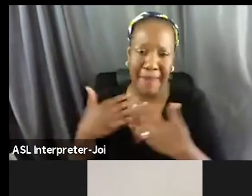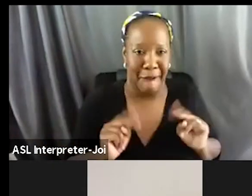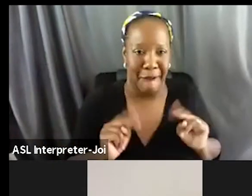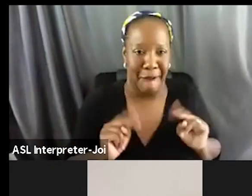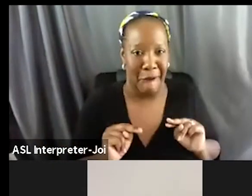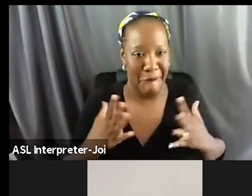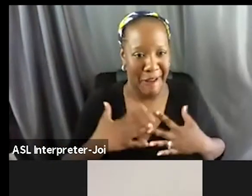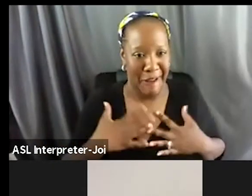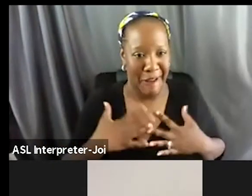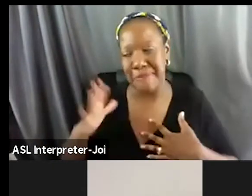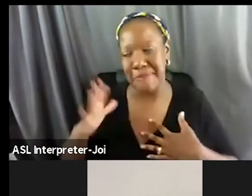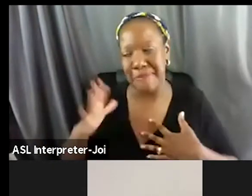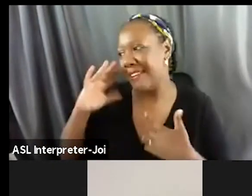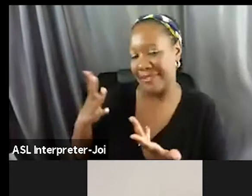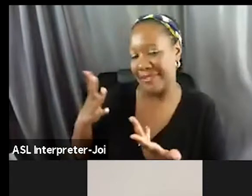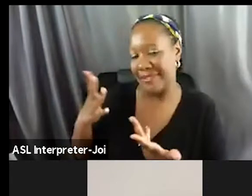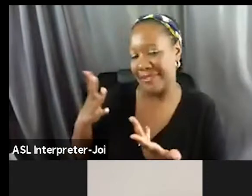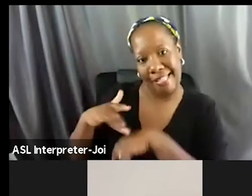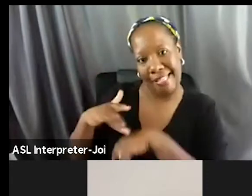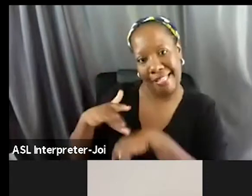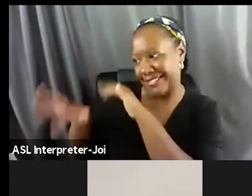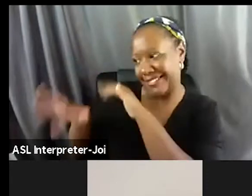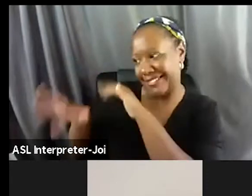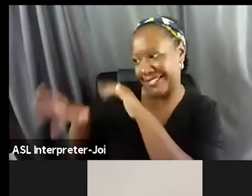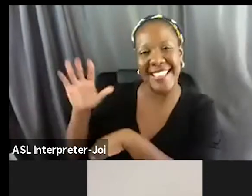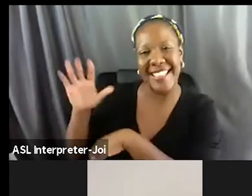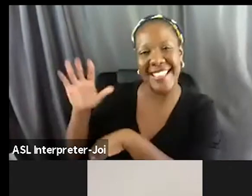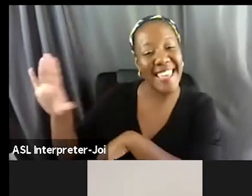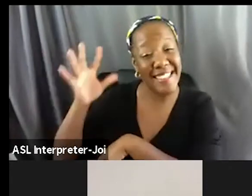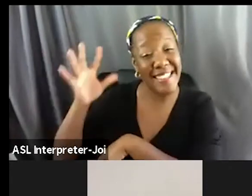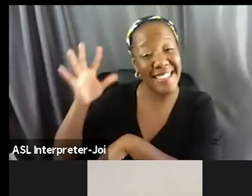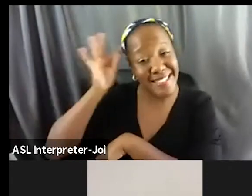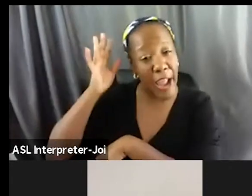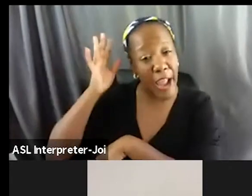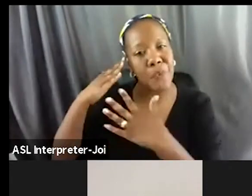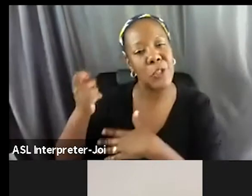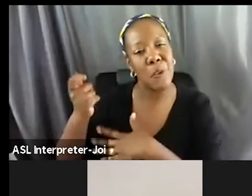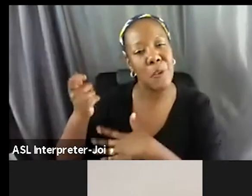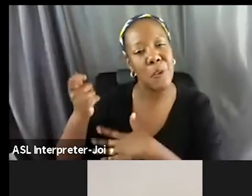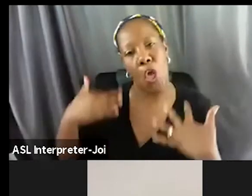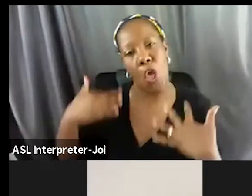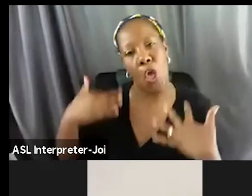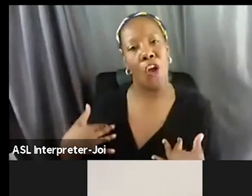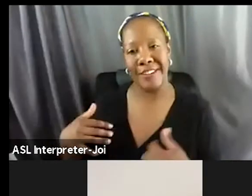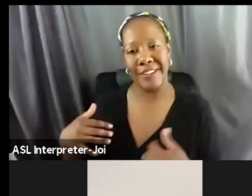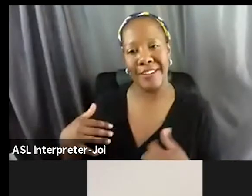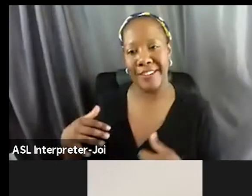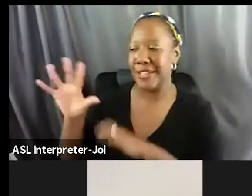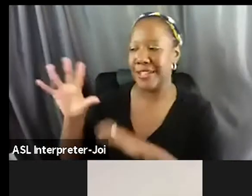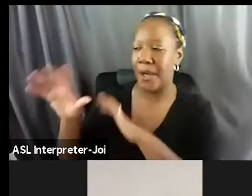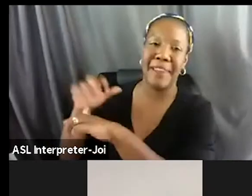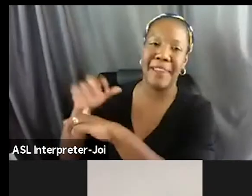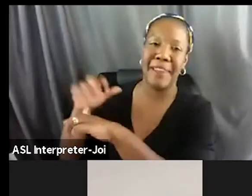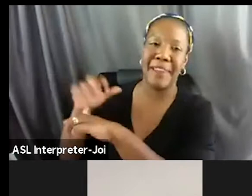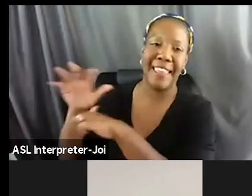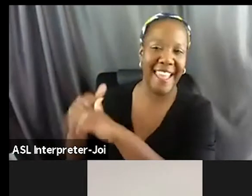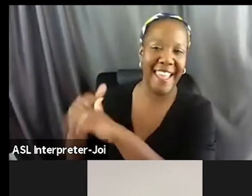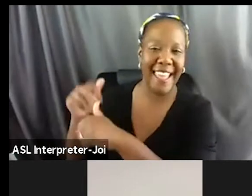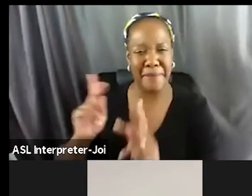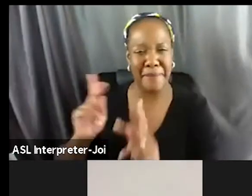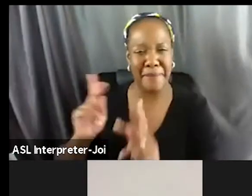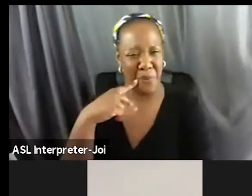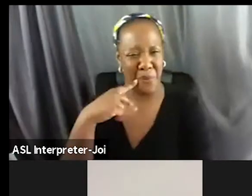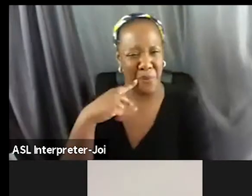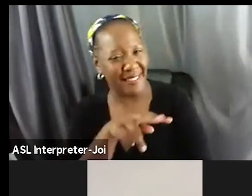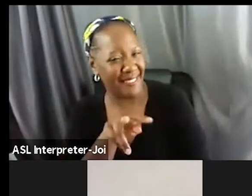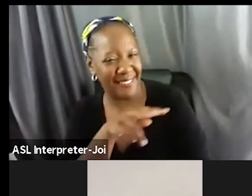thing. But like his hair was about the same, like a little bit longer, and I would play with his hair and people would just think like, what? I